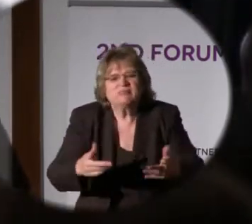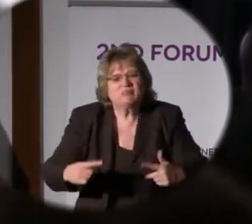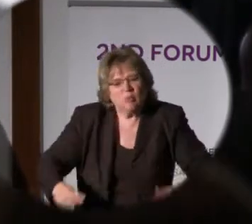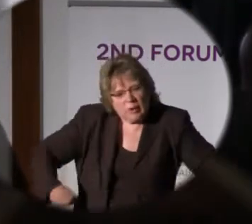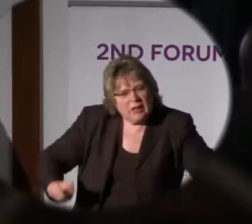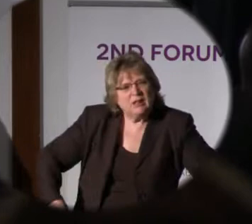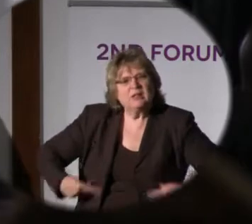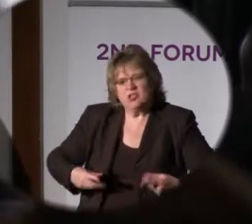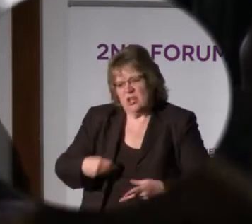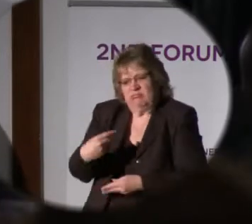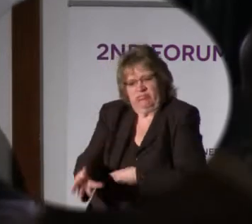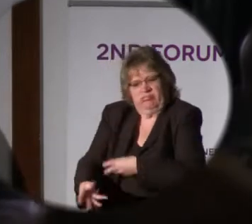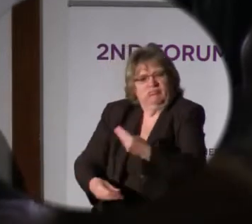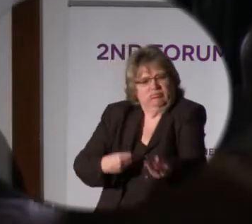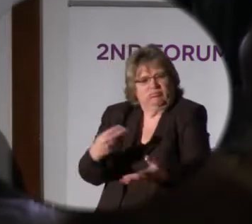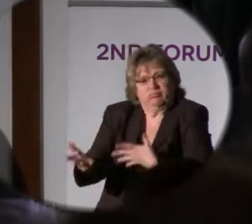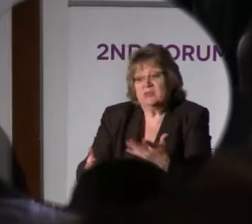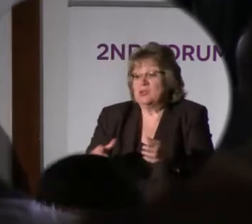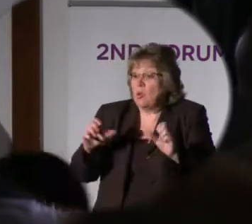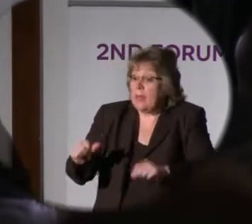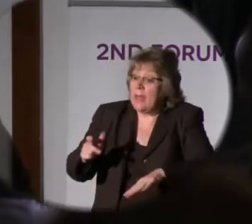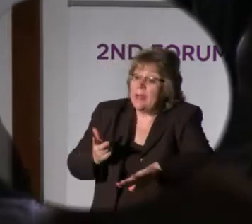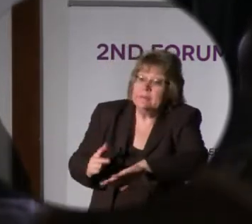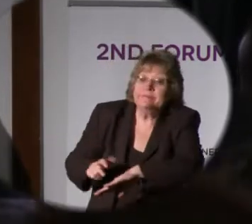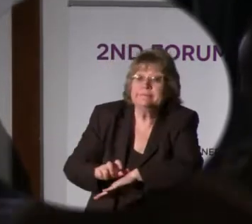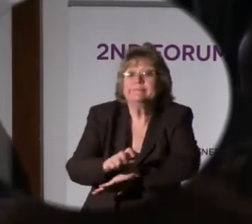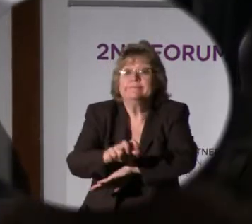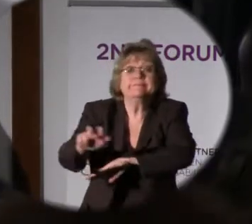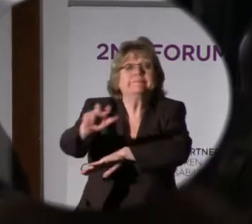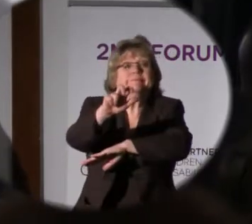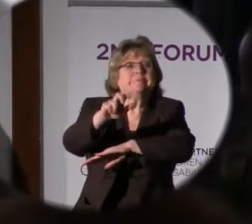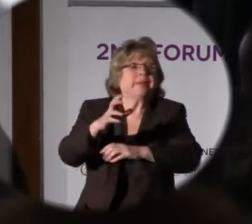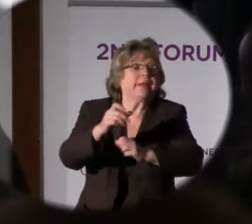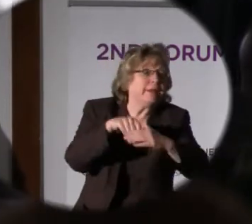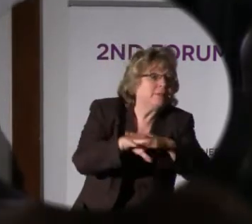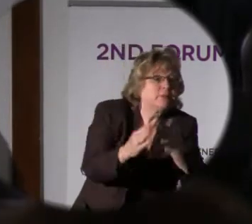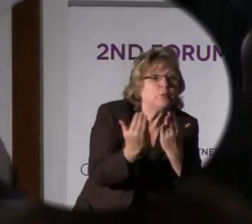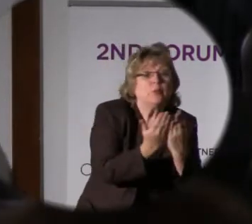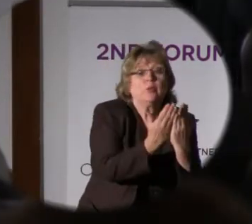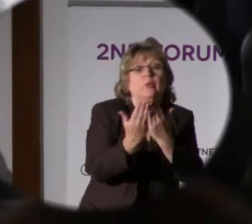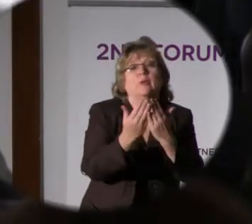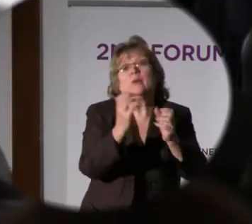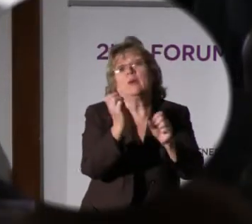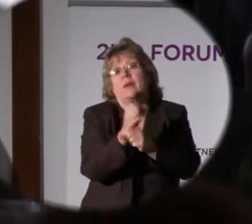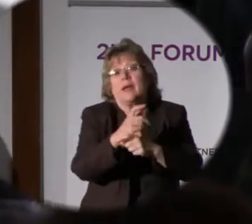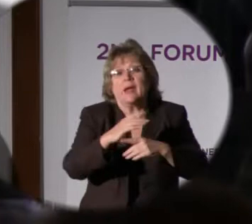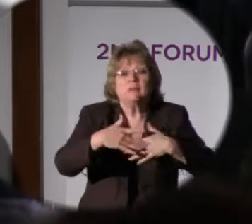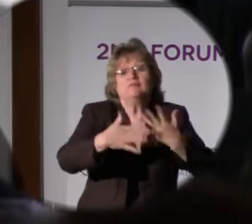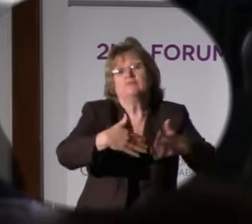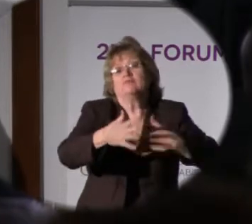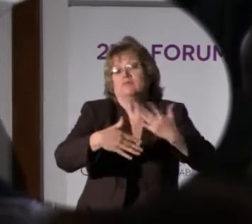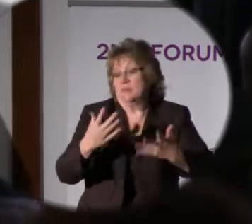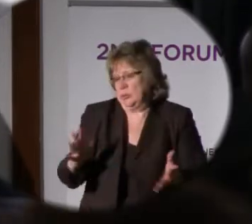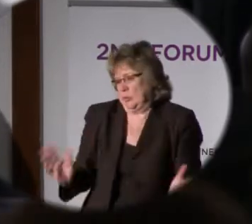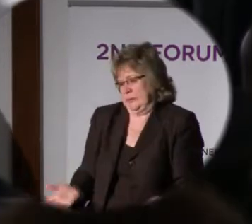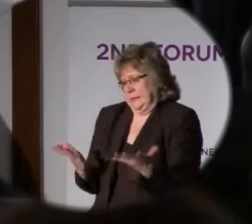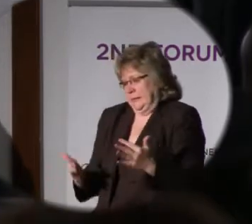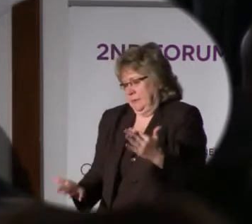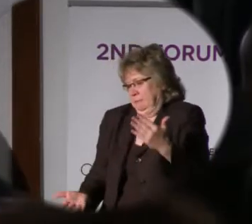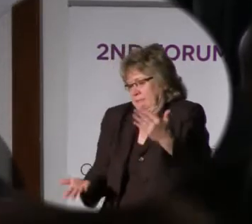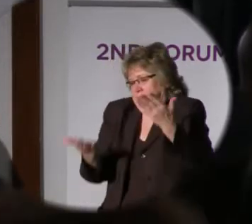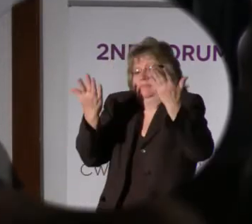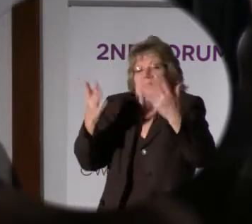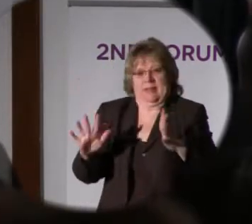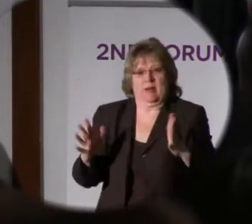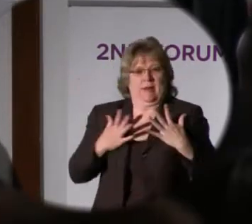also being provided in the country. I would like to commend the high-level meeting we have